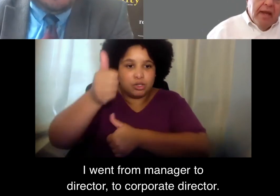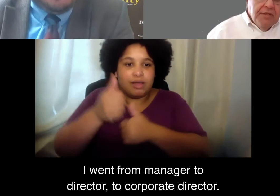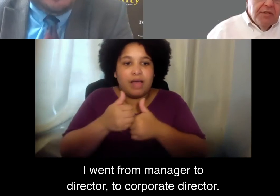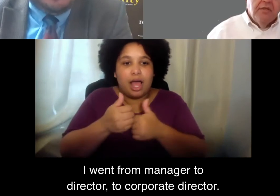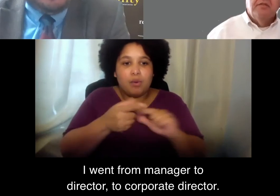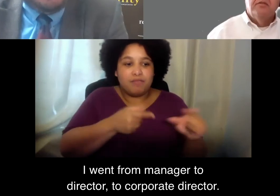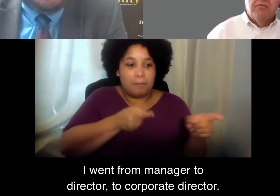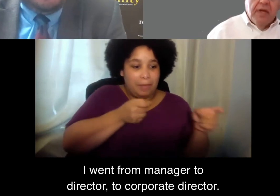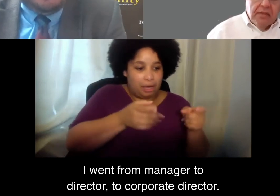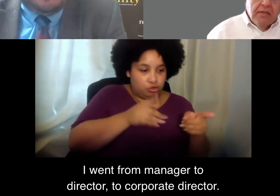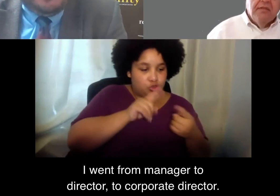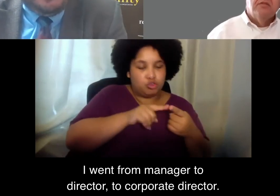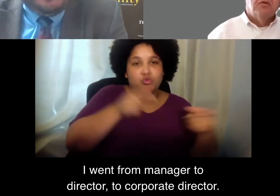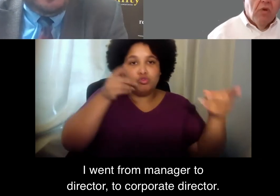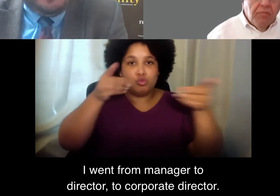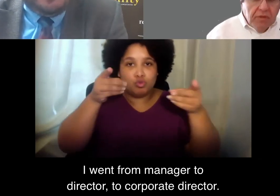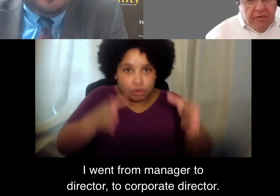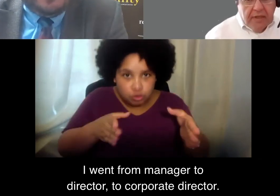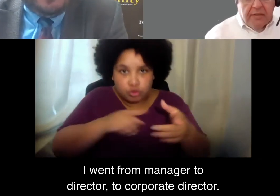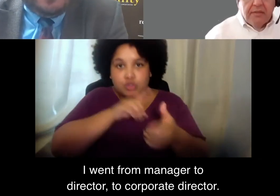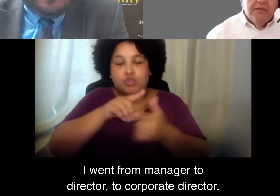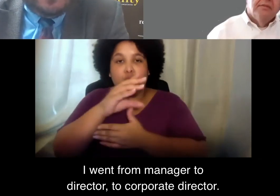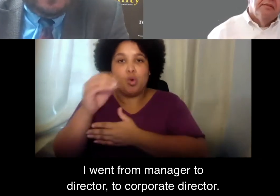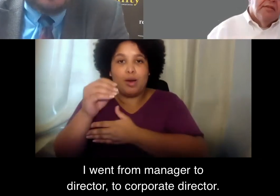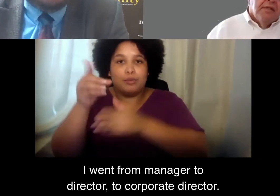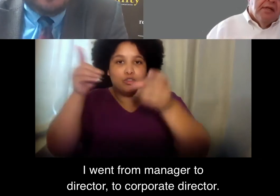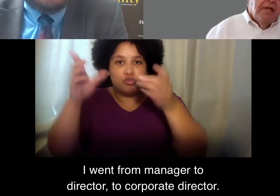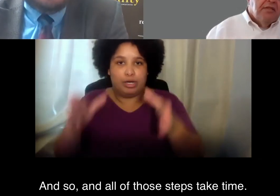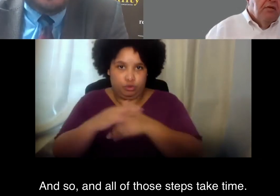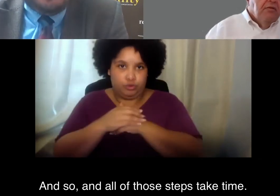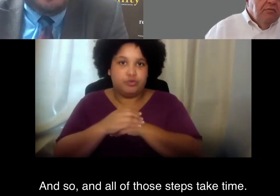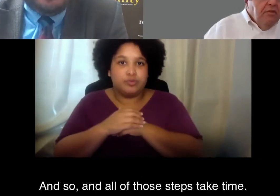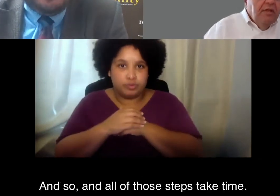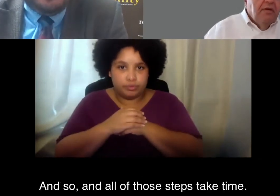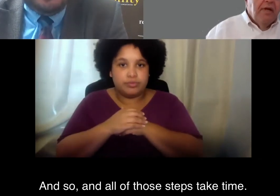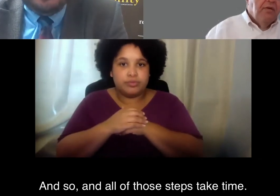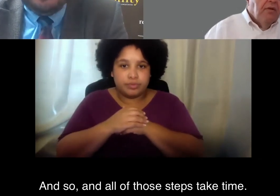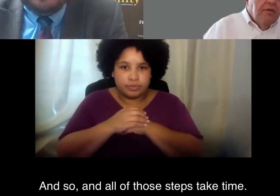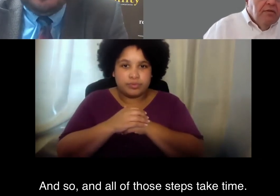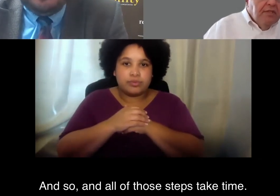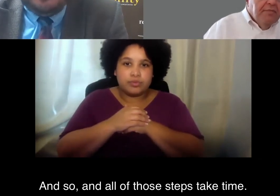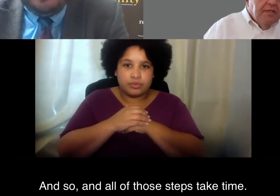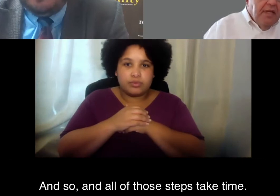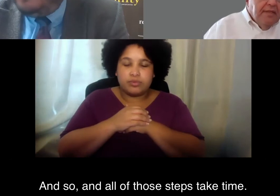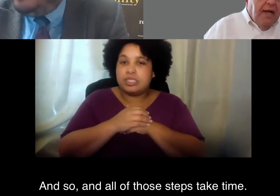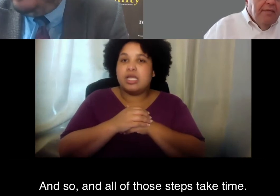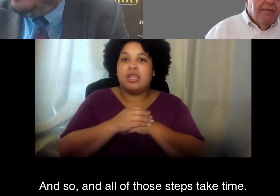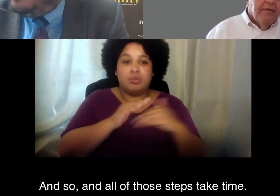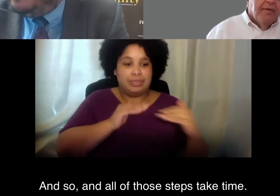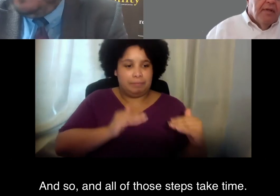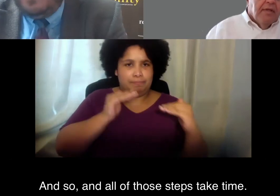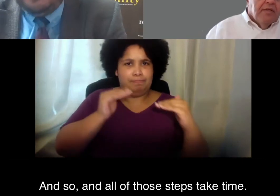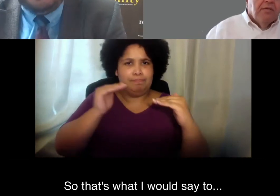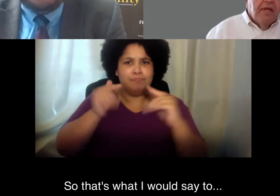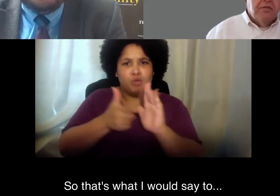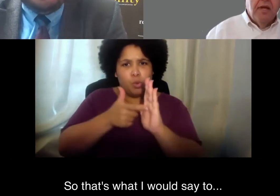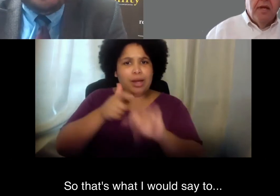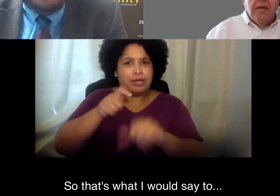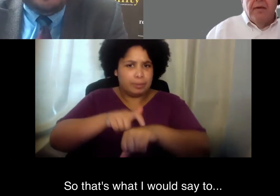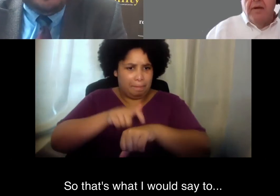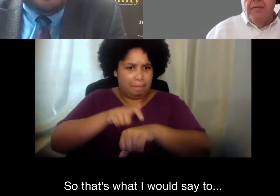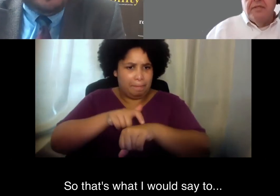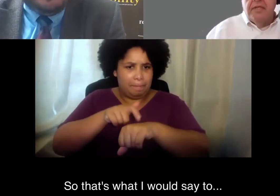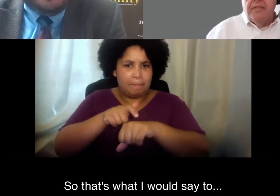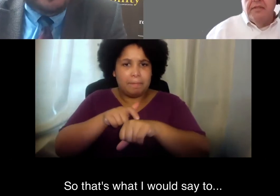from manager to director to corporate director. And so, you know, and all of those steps take time. So that's what